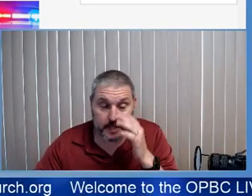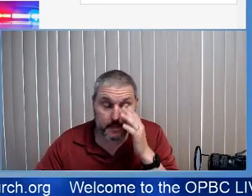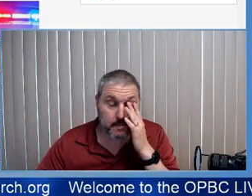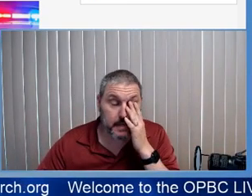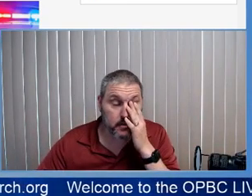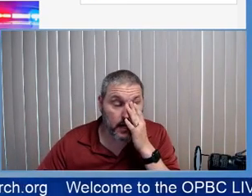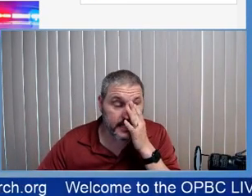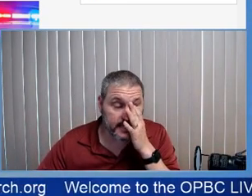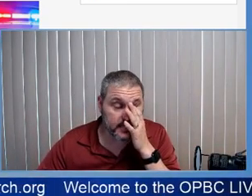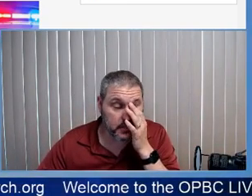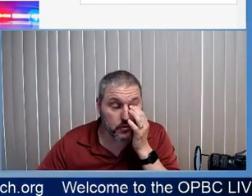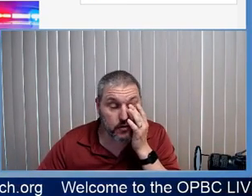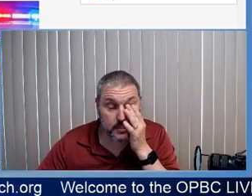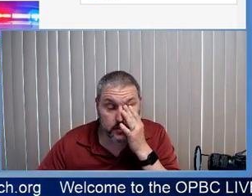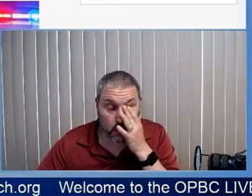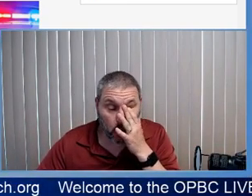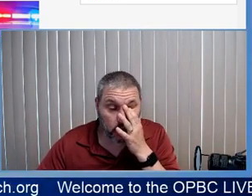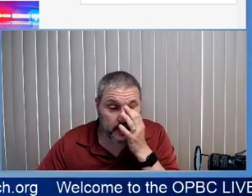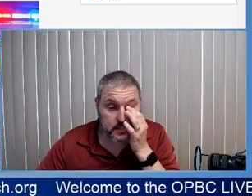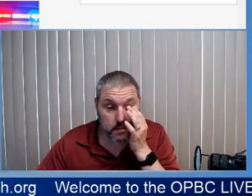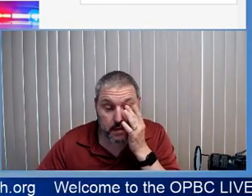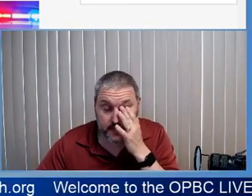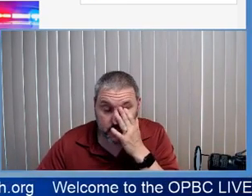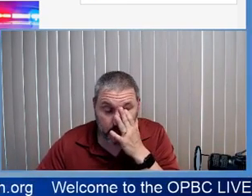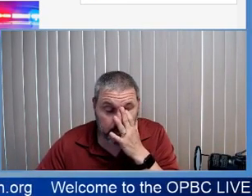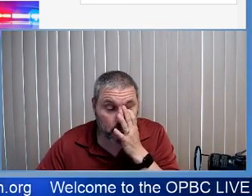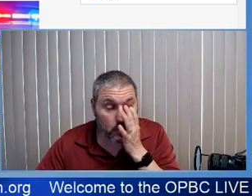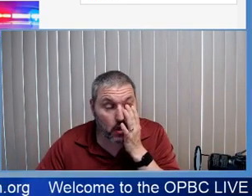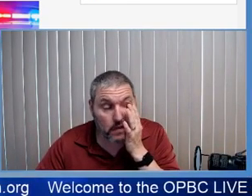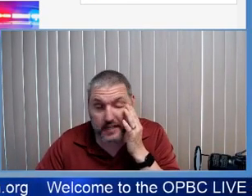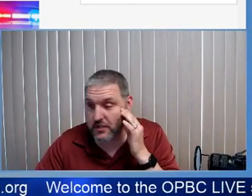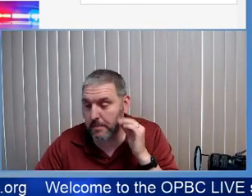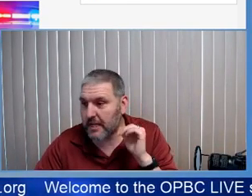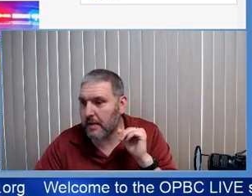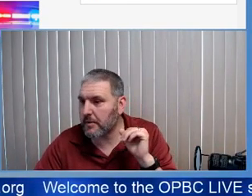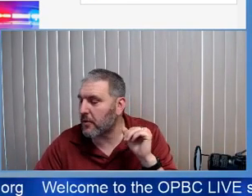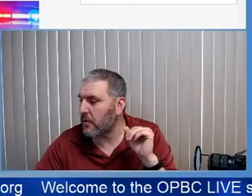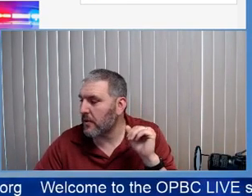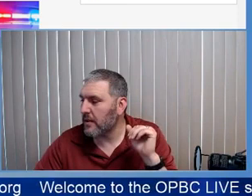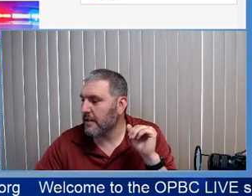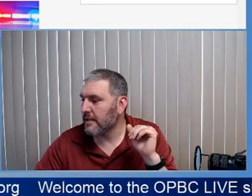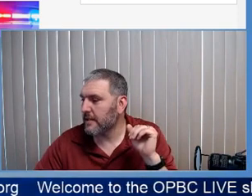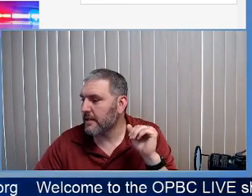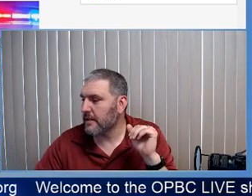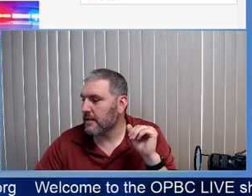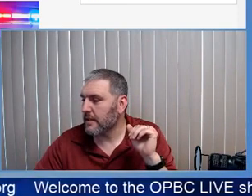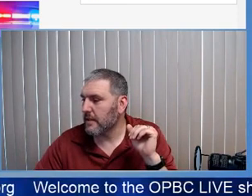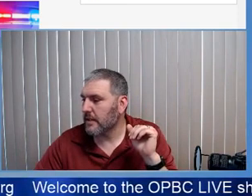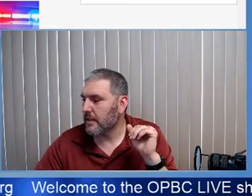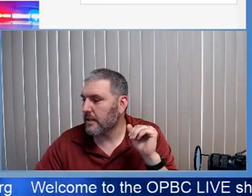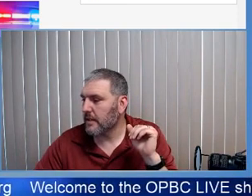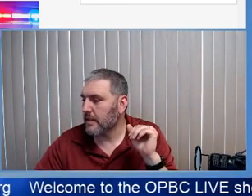Therefore, if any man be in Christ, he is a new creature. Old things are passed away. Behold, all things are become new.